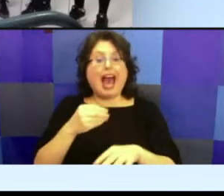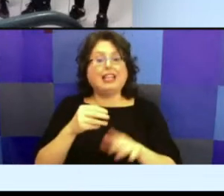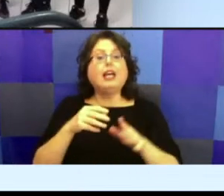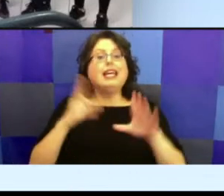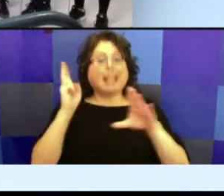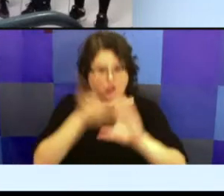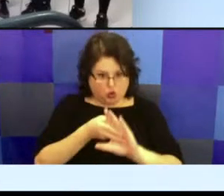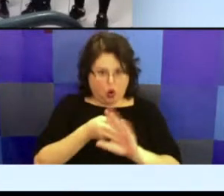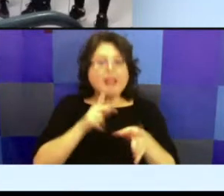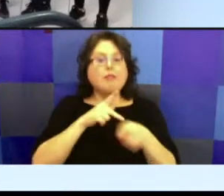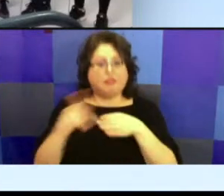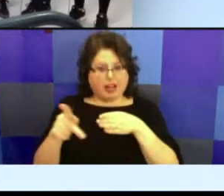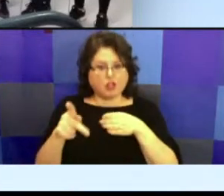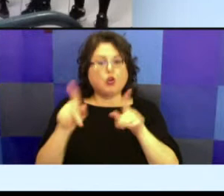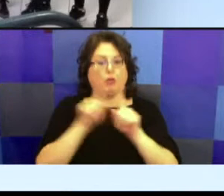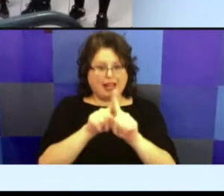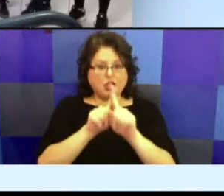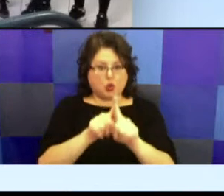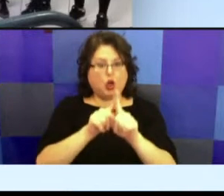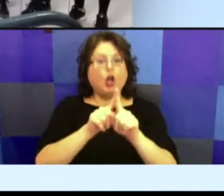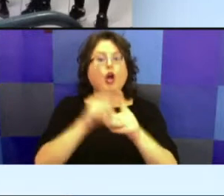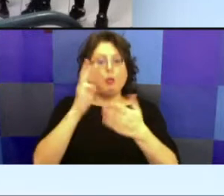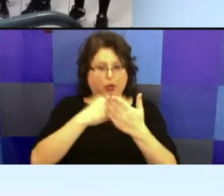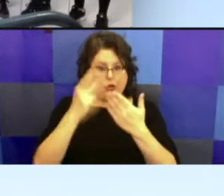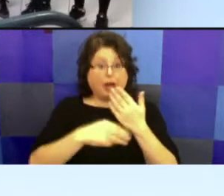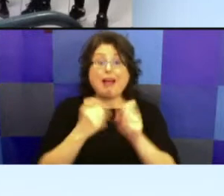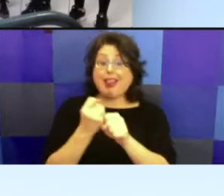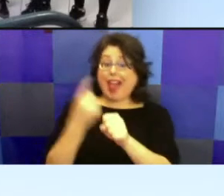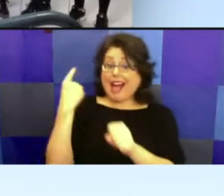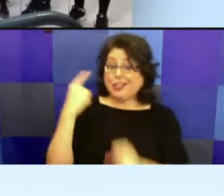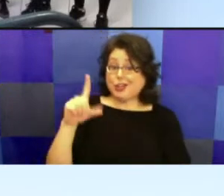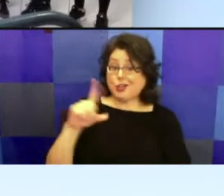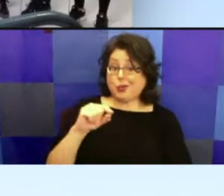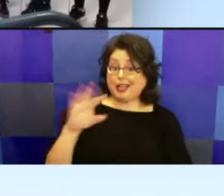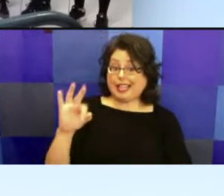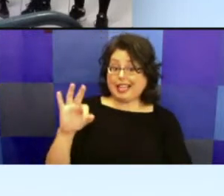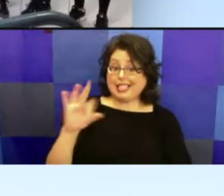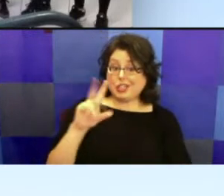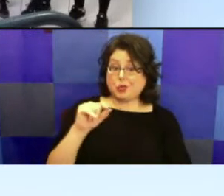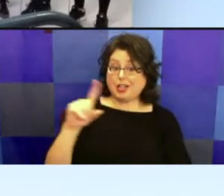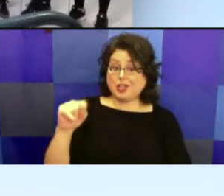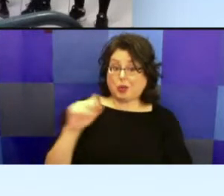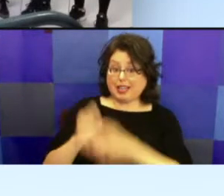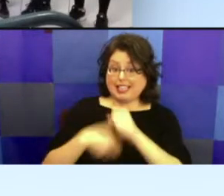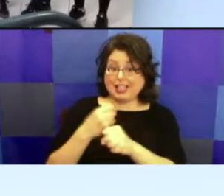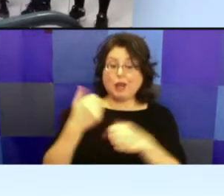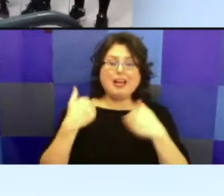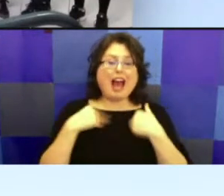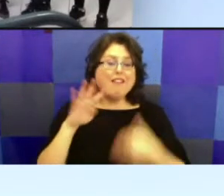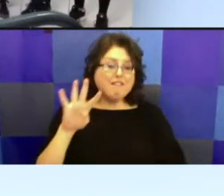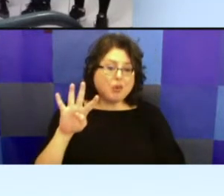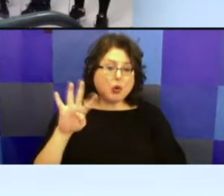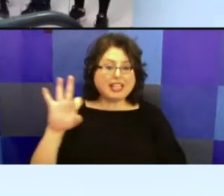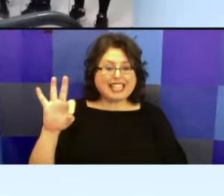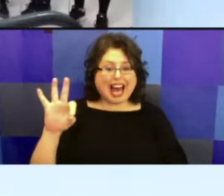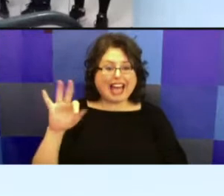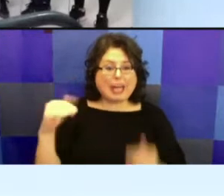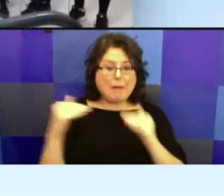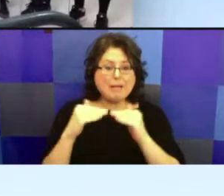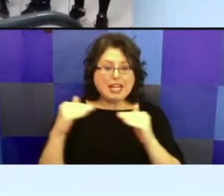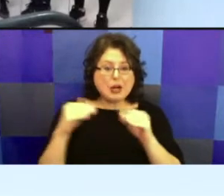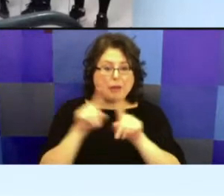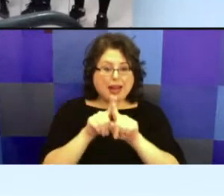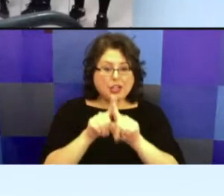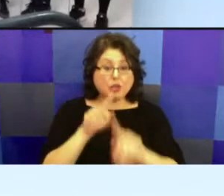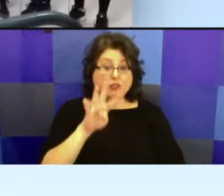program. Last year, during the 2019-2020 year, we had 49 peer mentors, 42